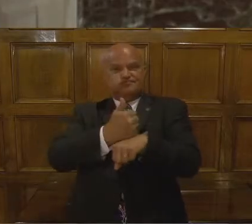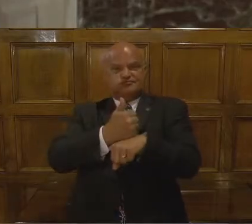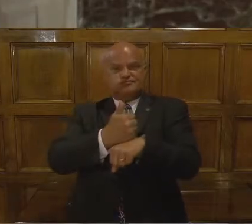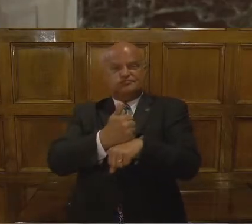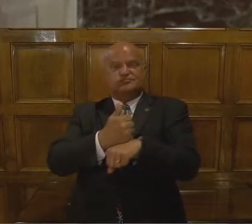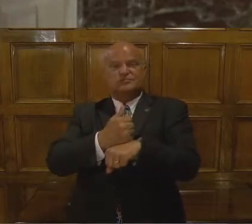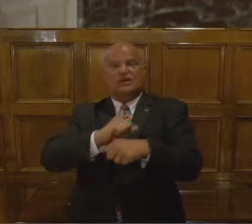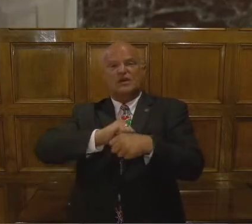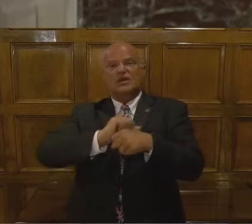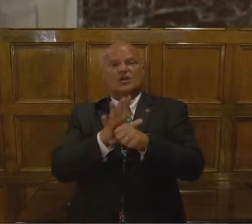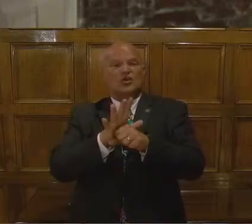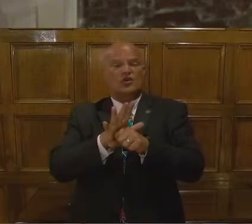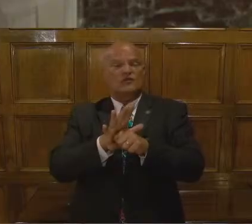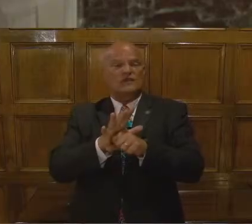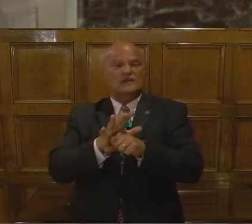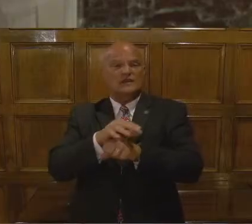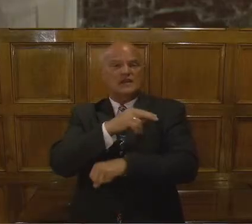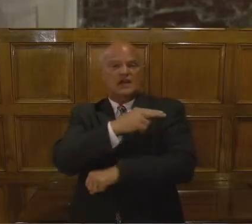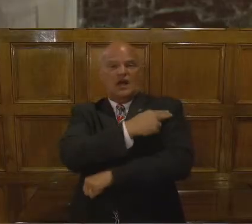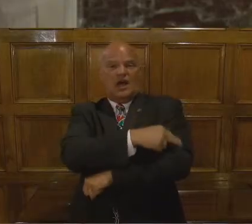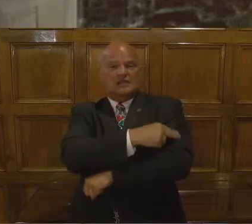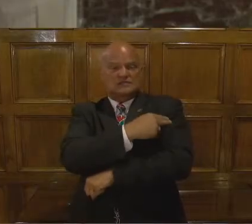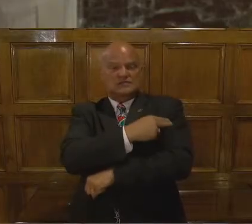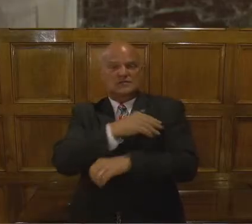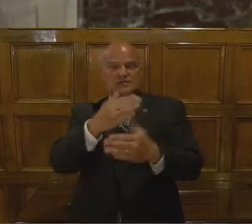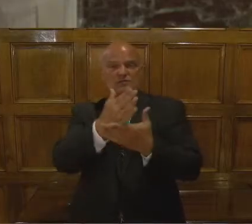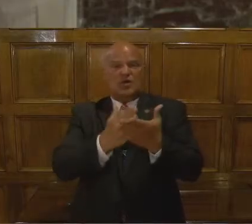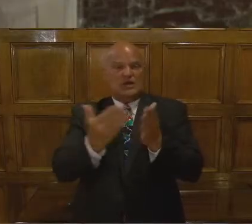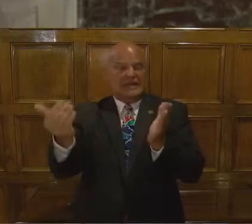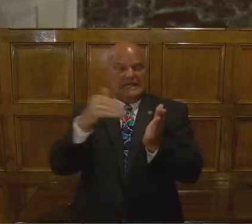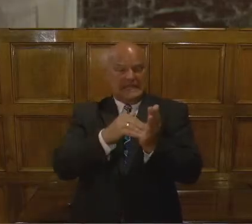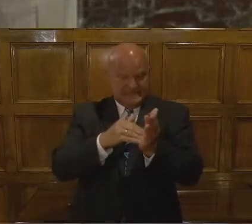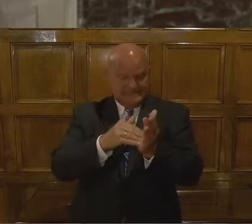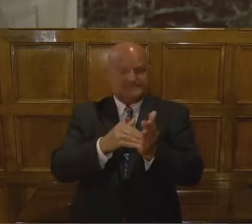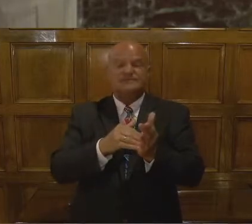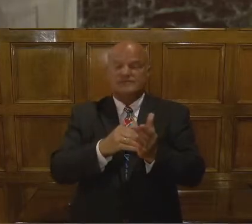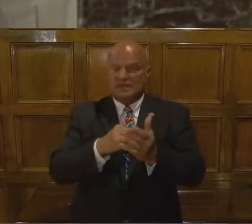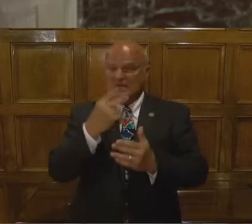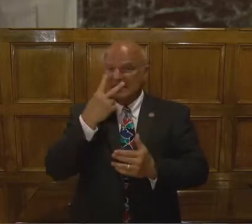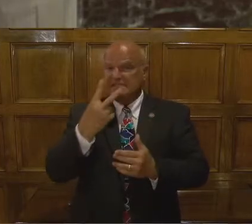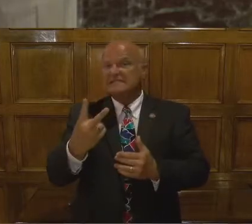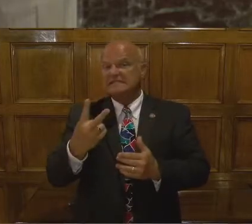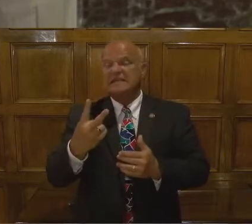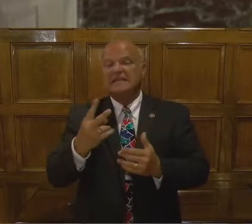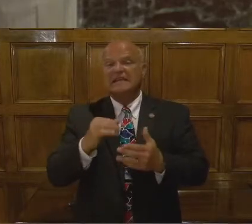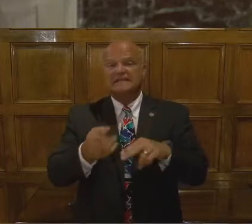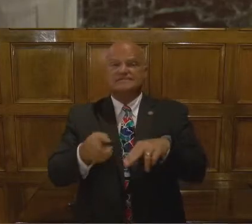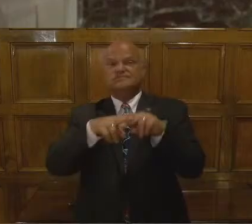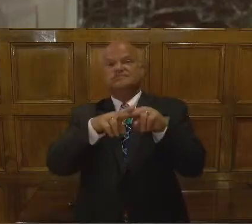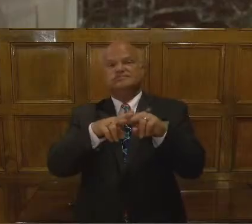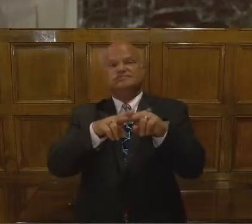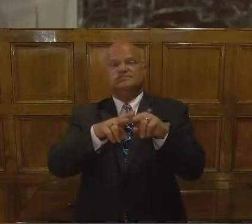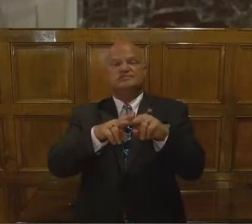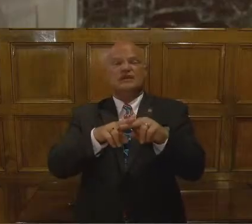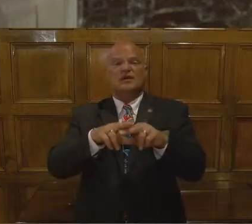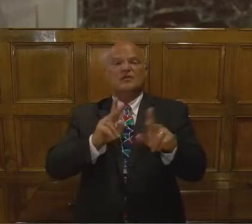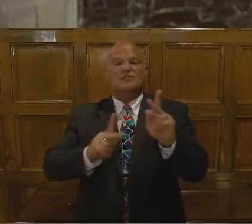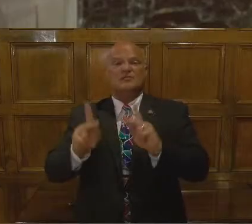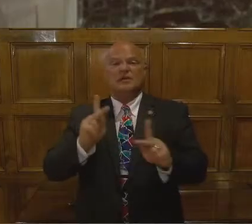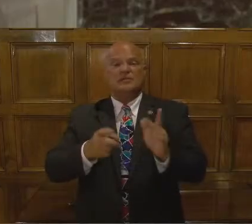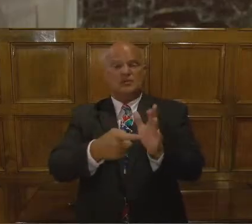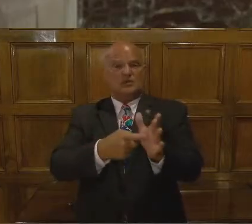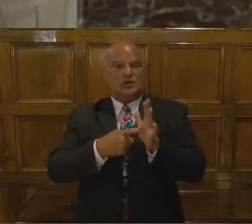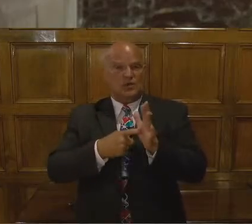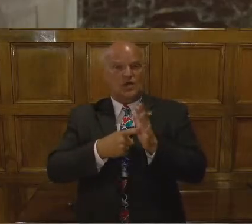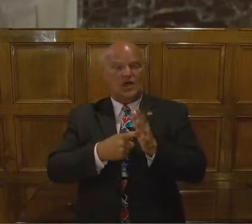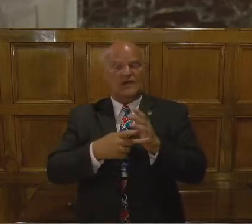surge plan and open up surge beds for patients with COVID-19. We've seen a substantial increase in the number of patients who are